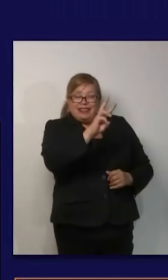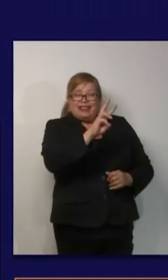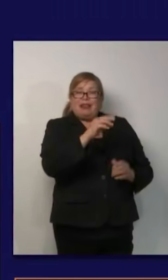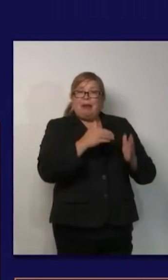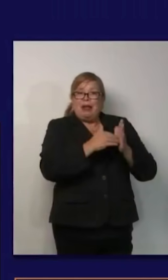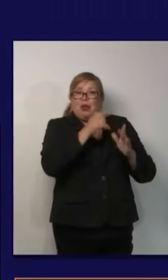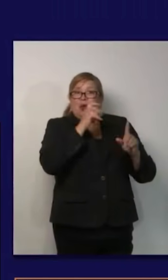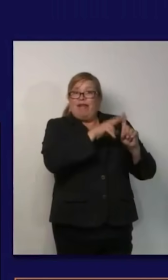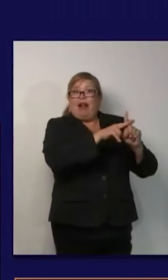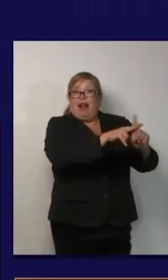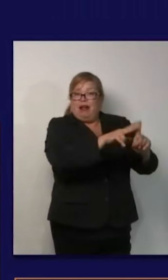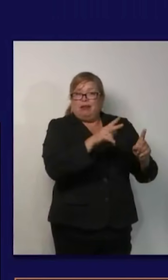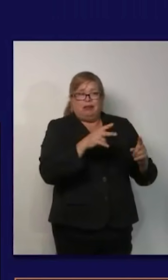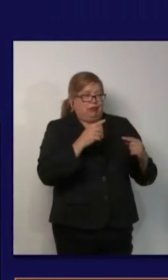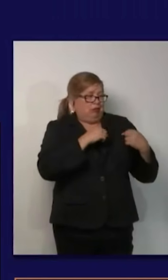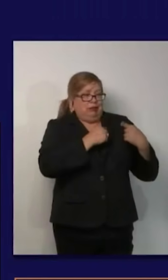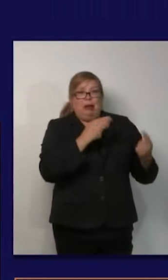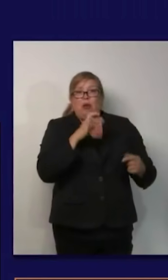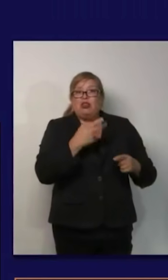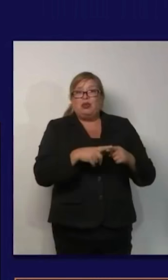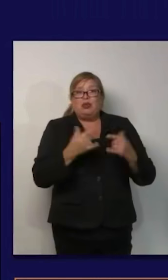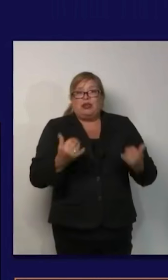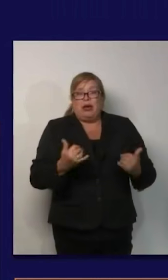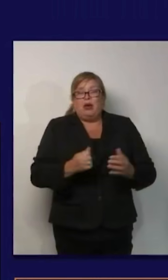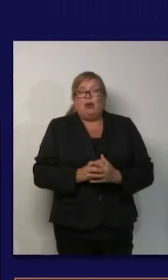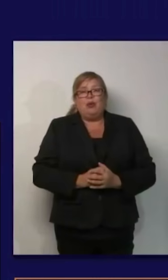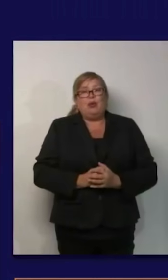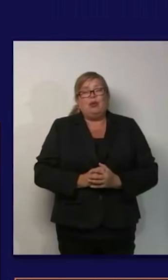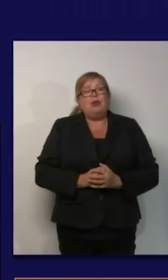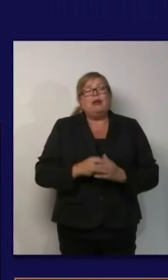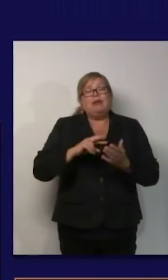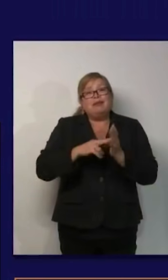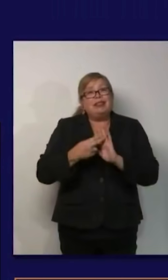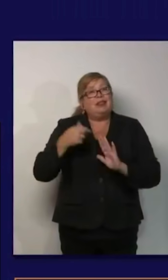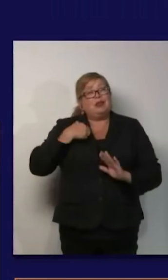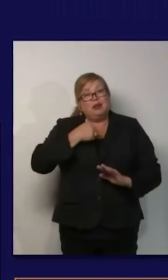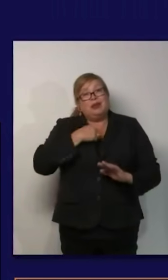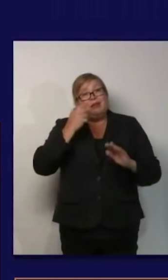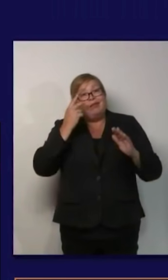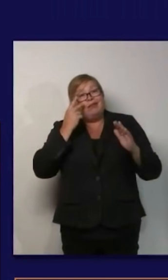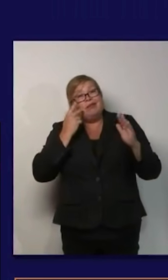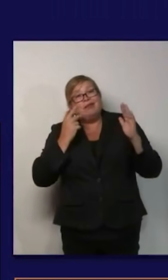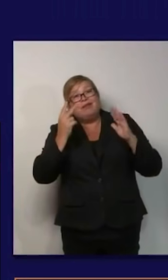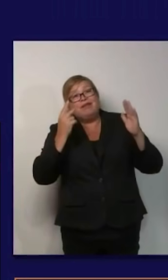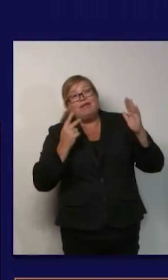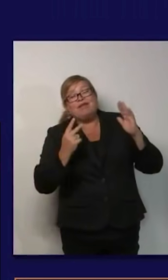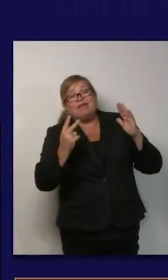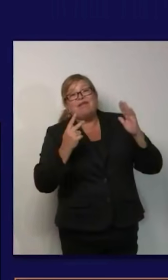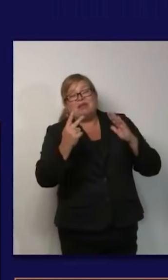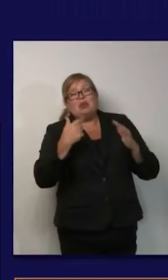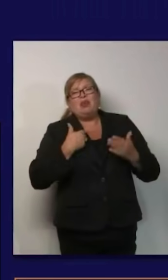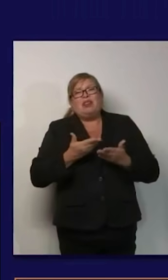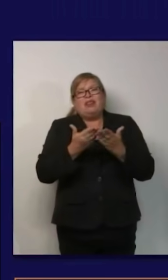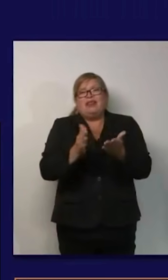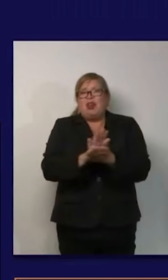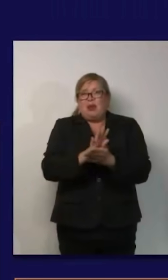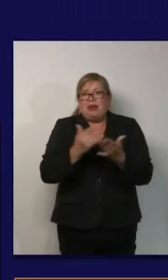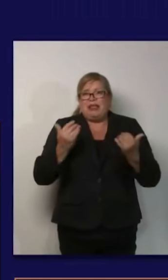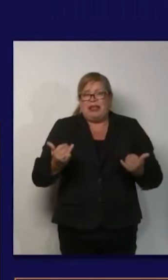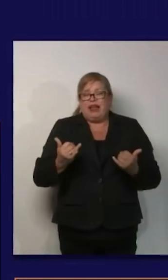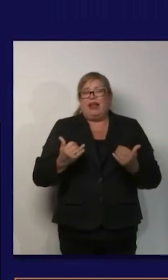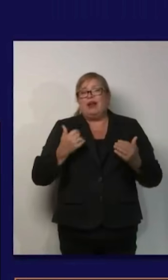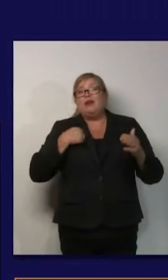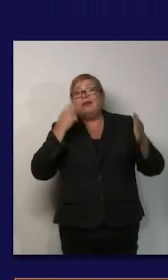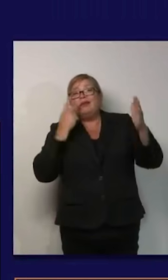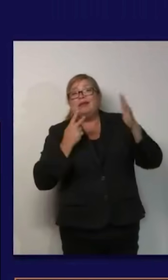claims so far just since March. We are projecting in our documents we're putting out today in our May